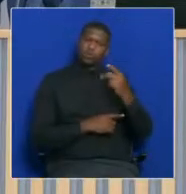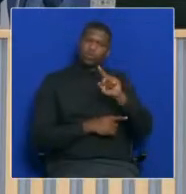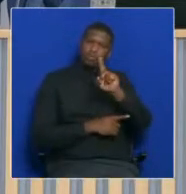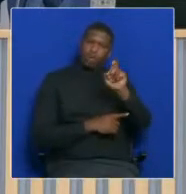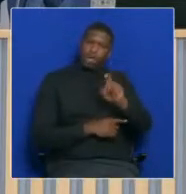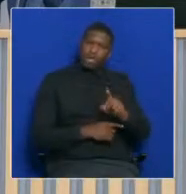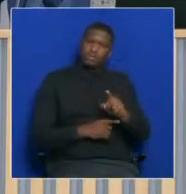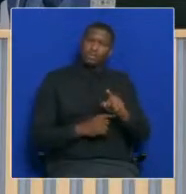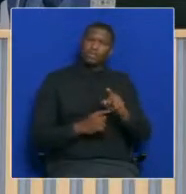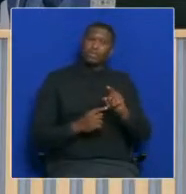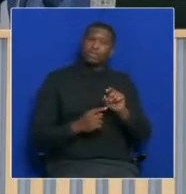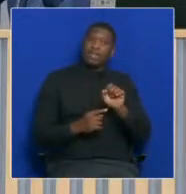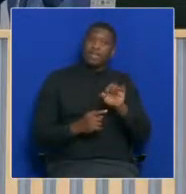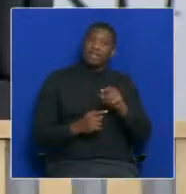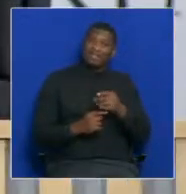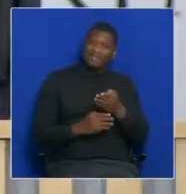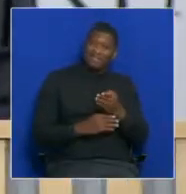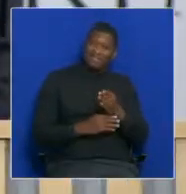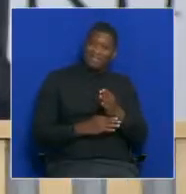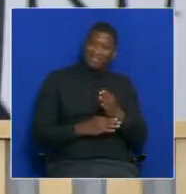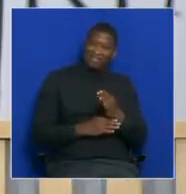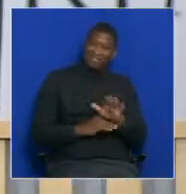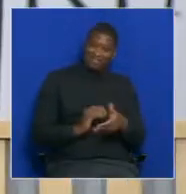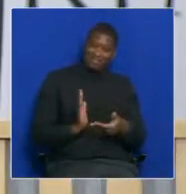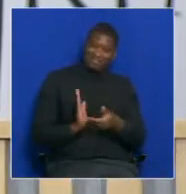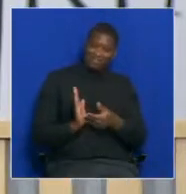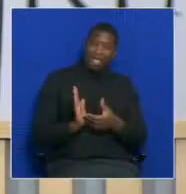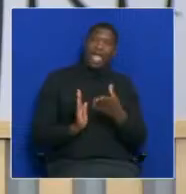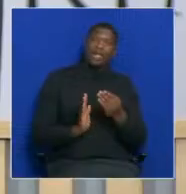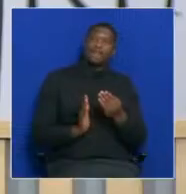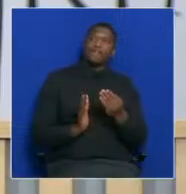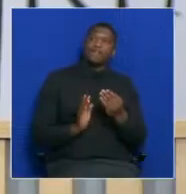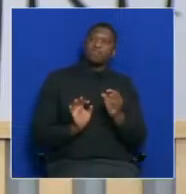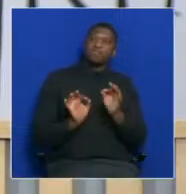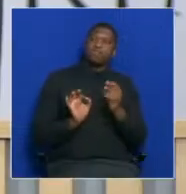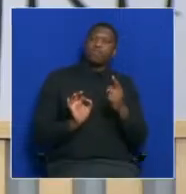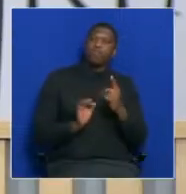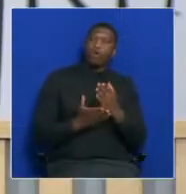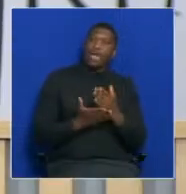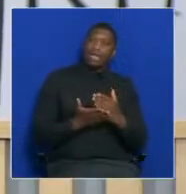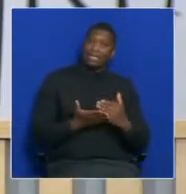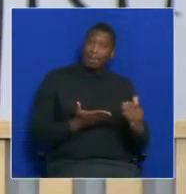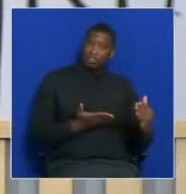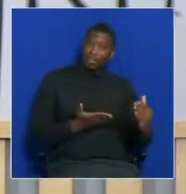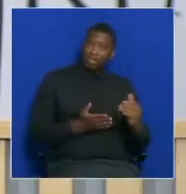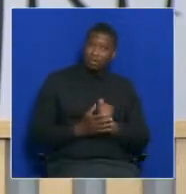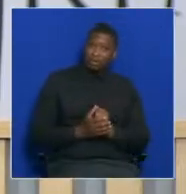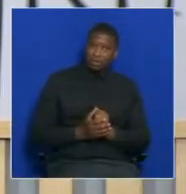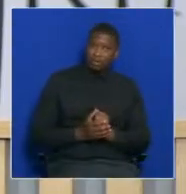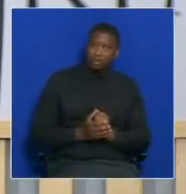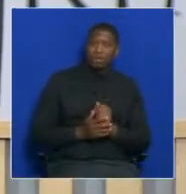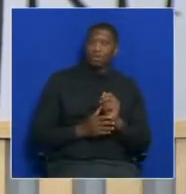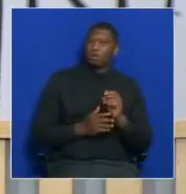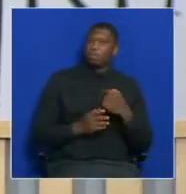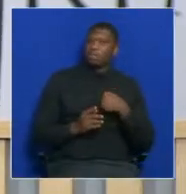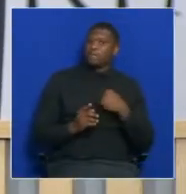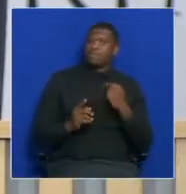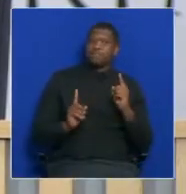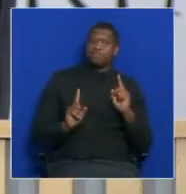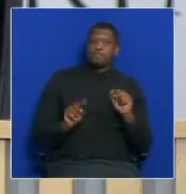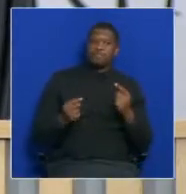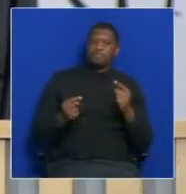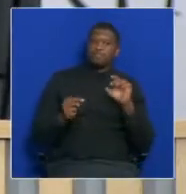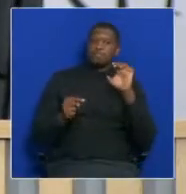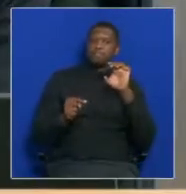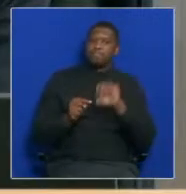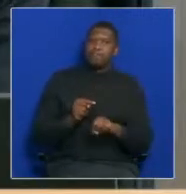provides for exceptions. Oh, yes. I couldn't find anything relating